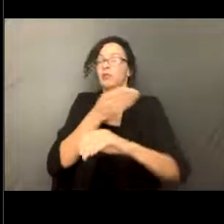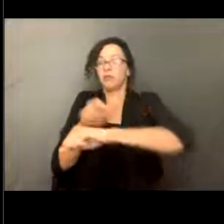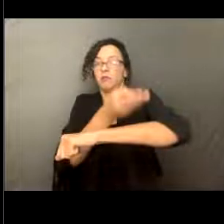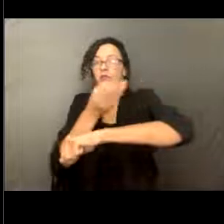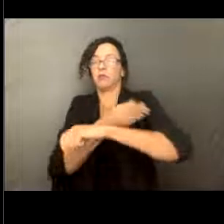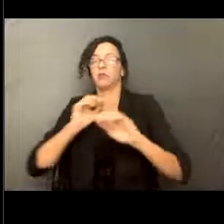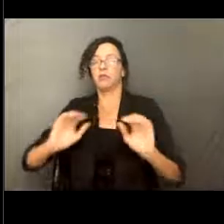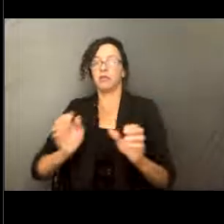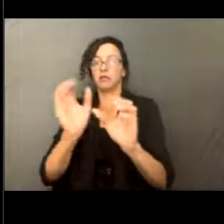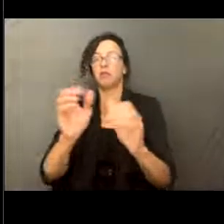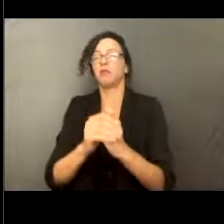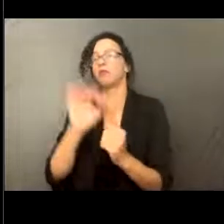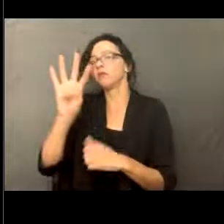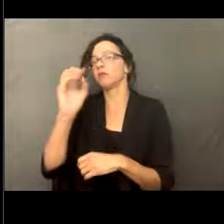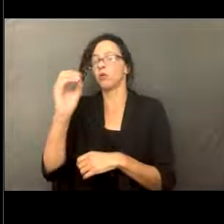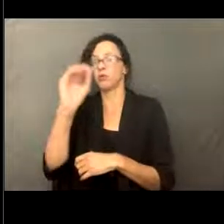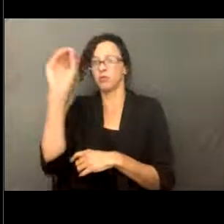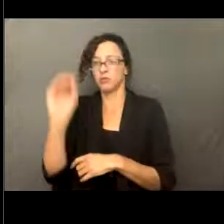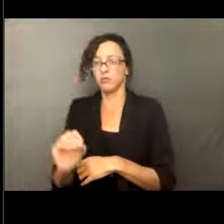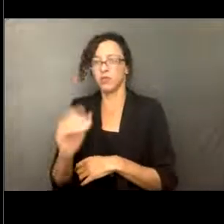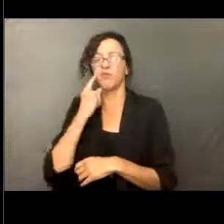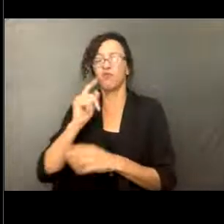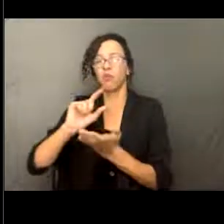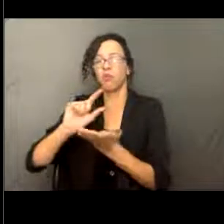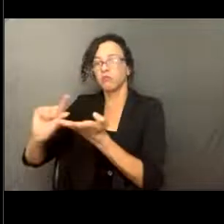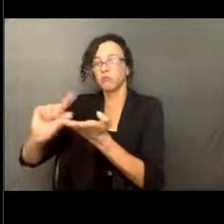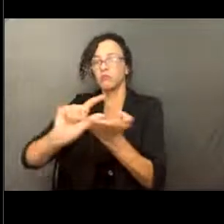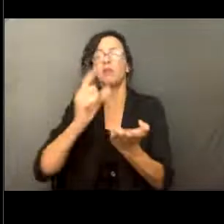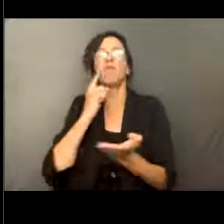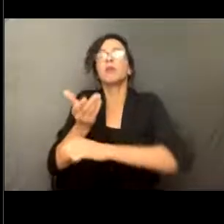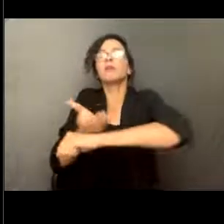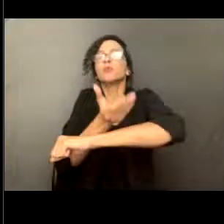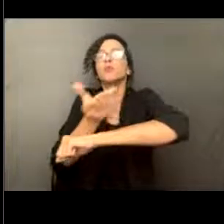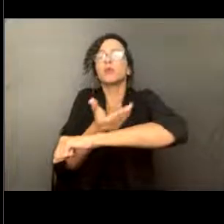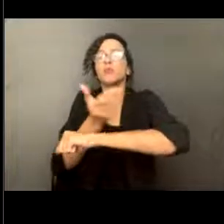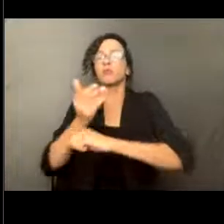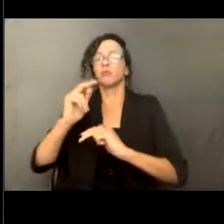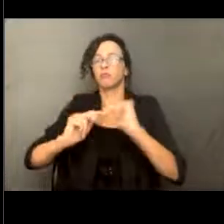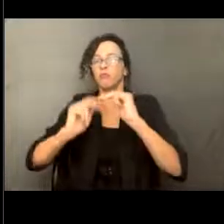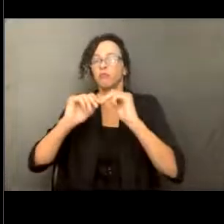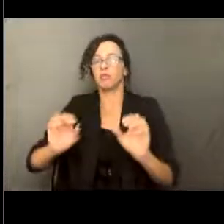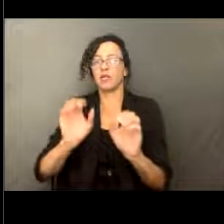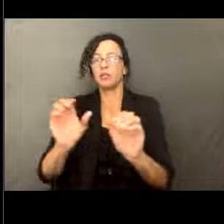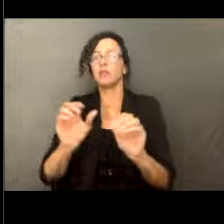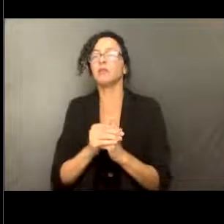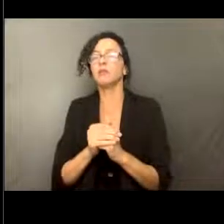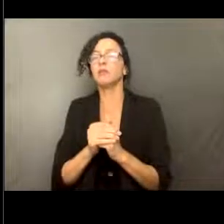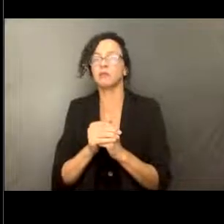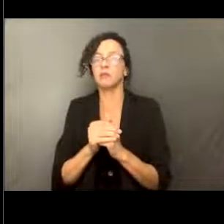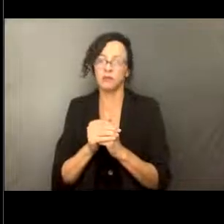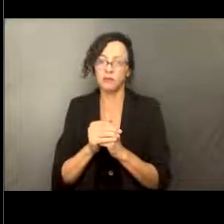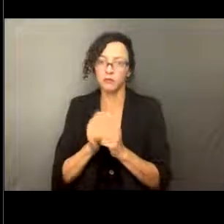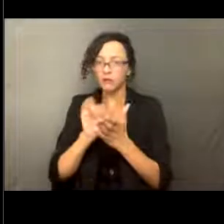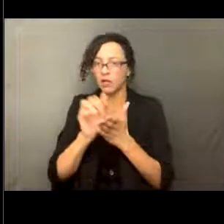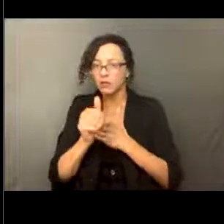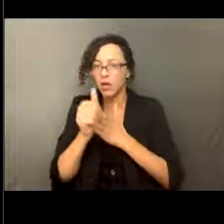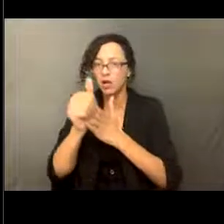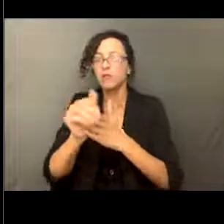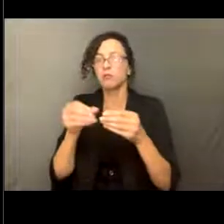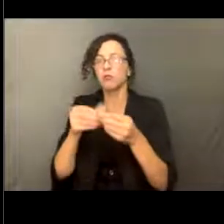40% of the apportioned funds for construction activities. The guidance provides more detail and examples of